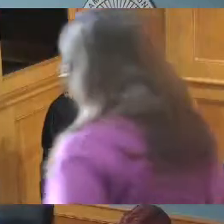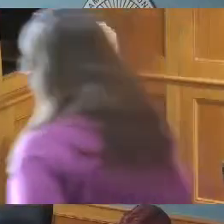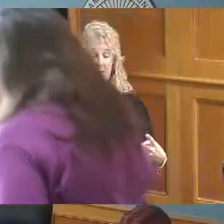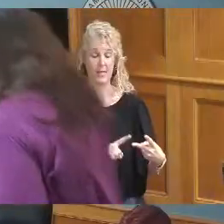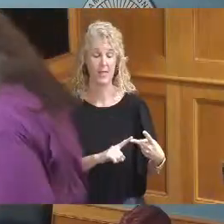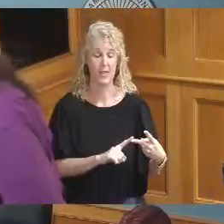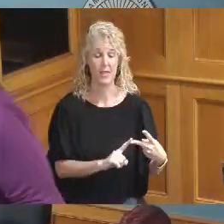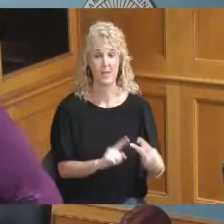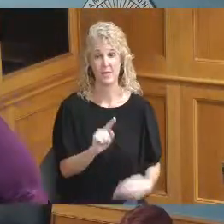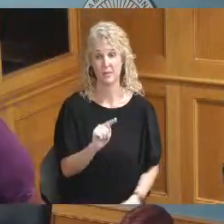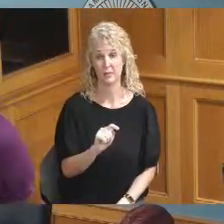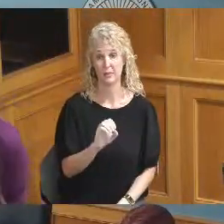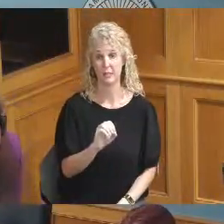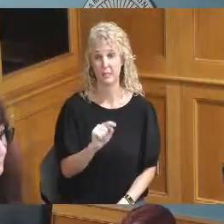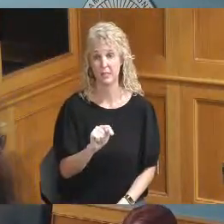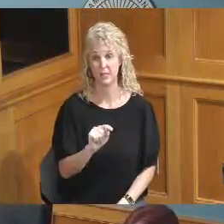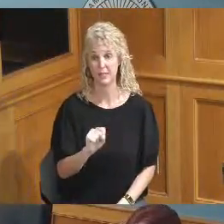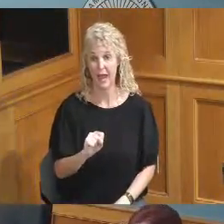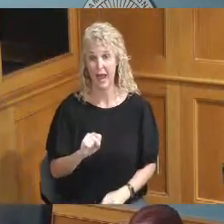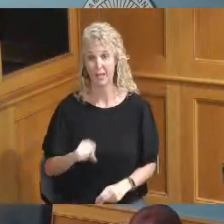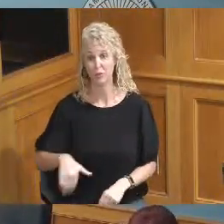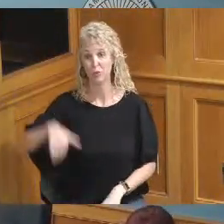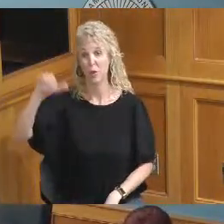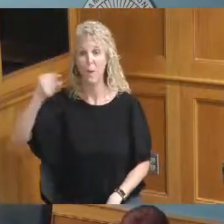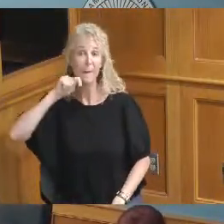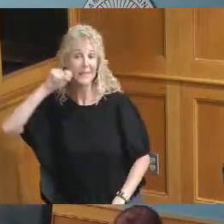thanks for getting that information out there as well.